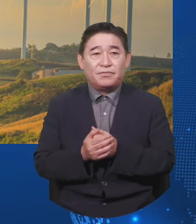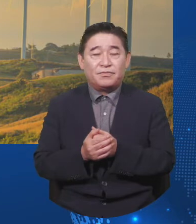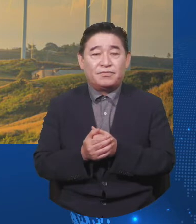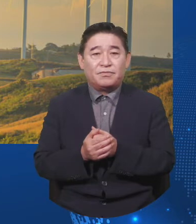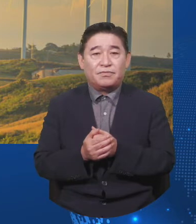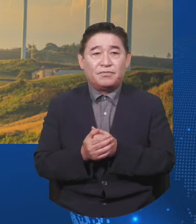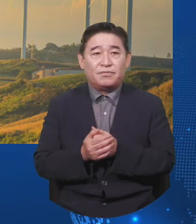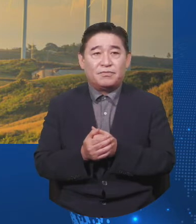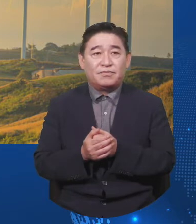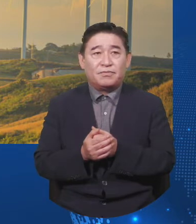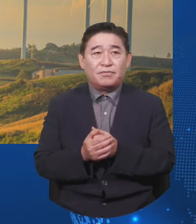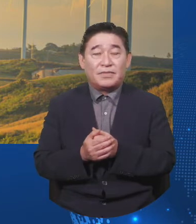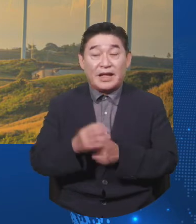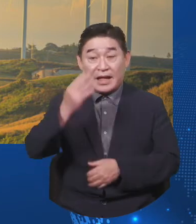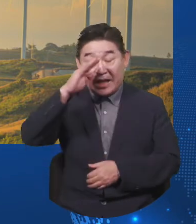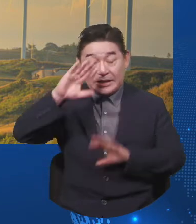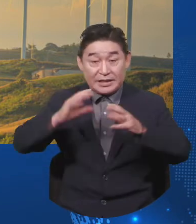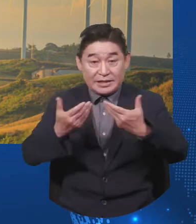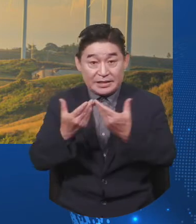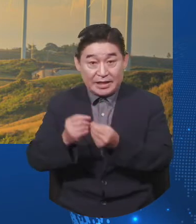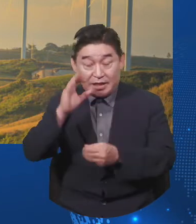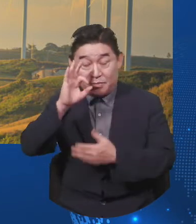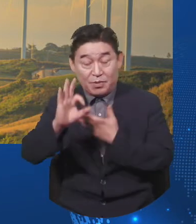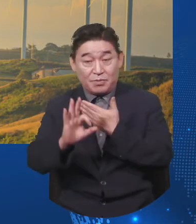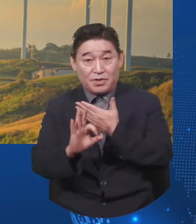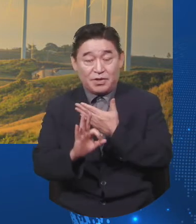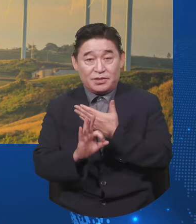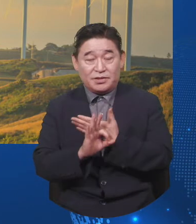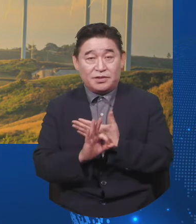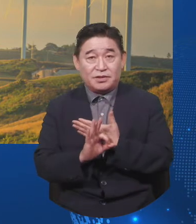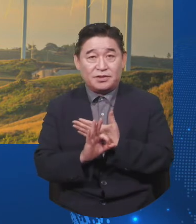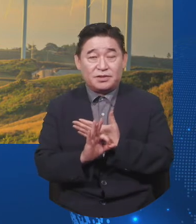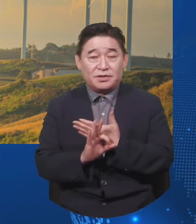Iceland, from decades ago.